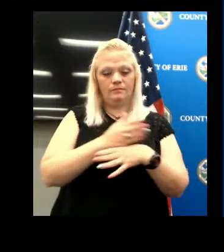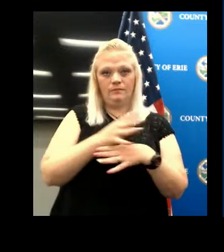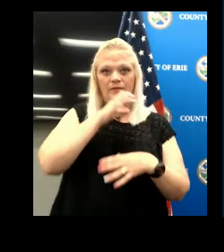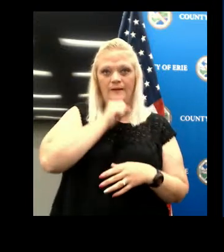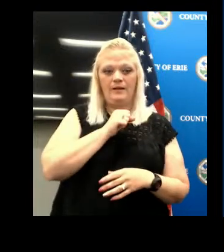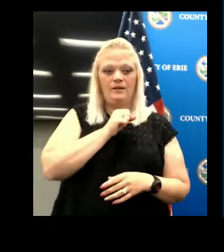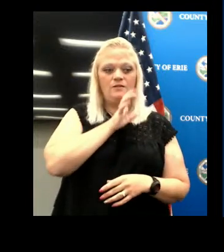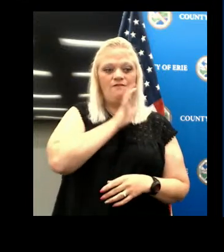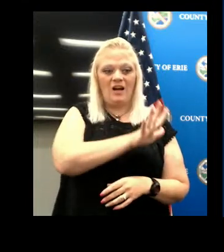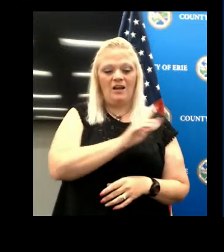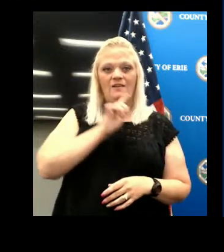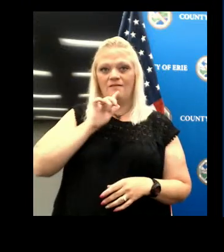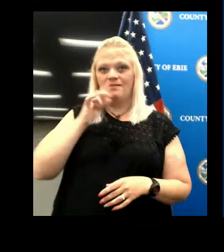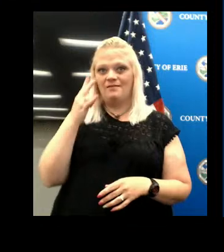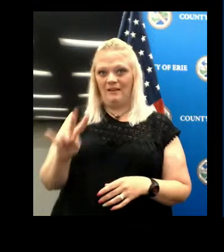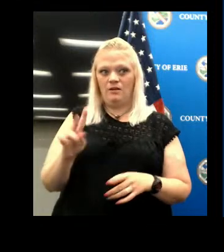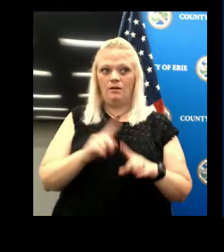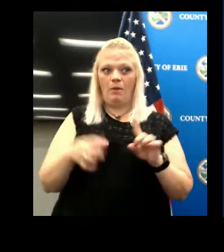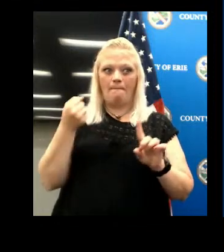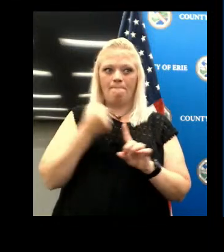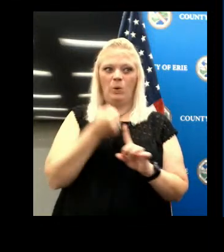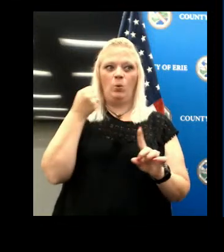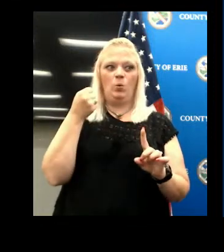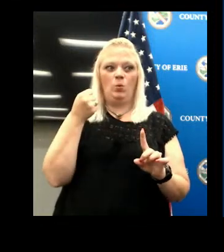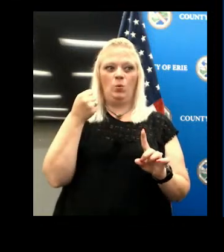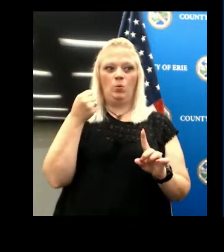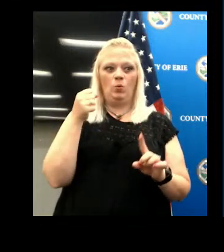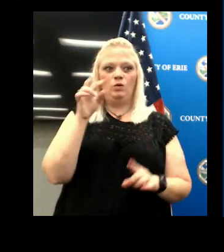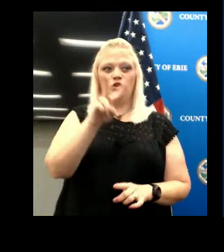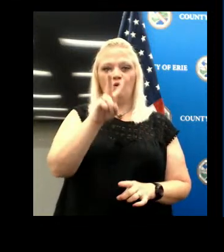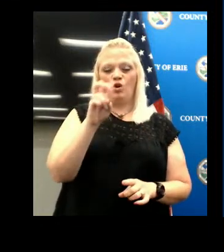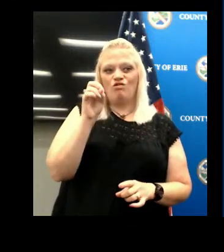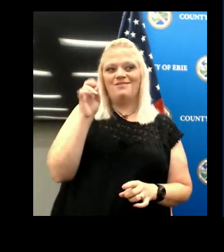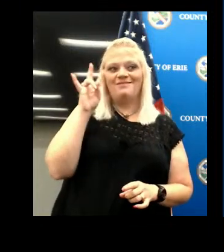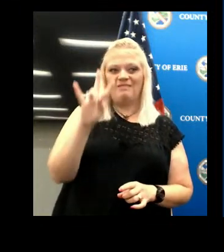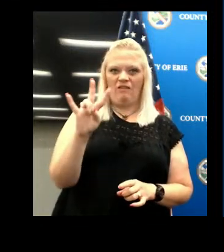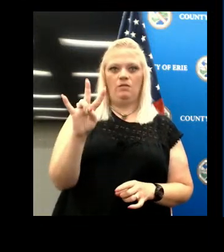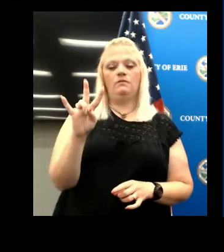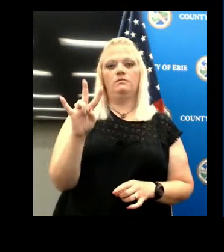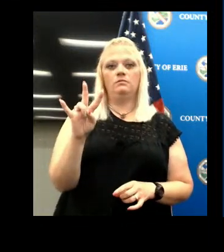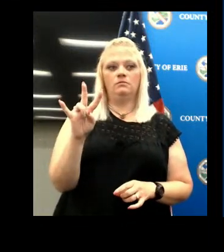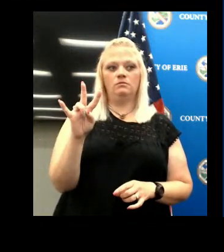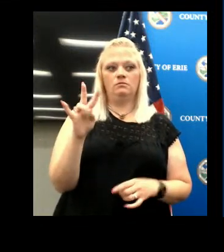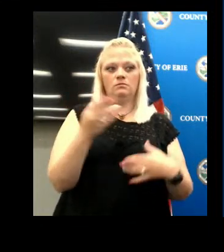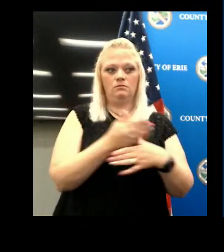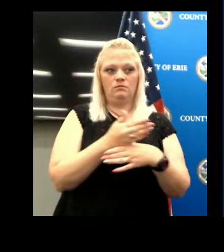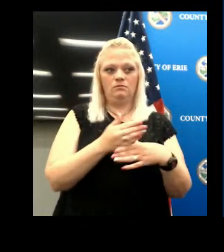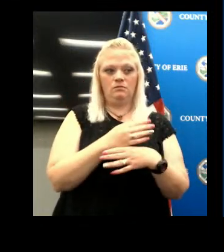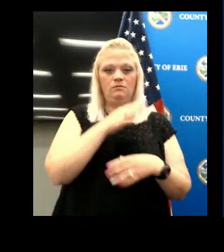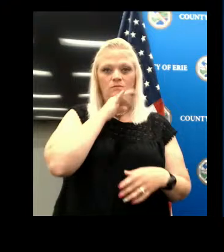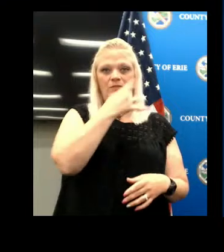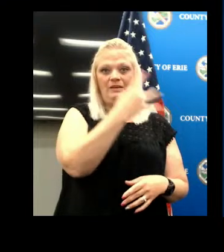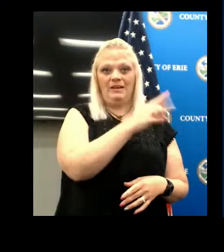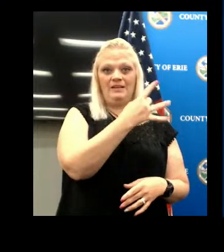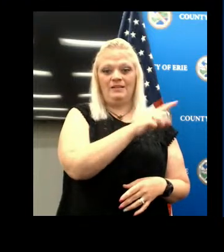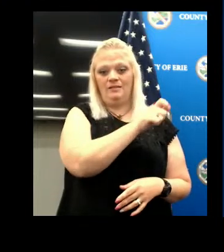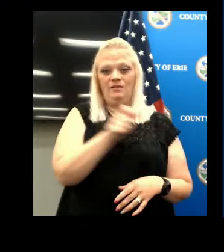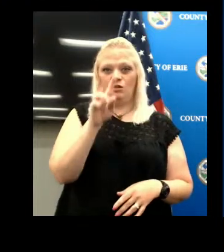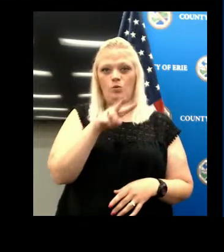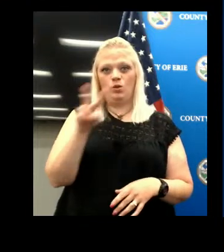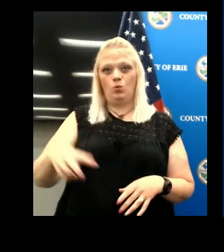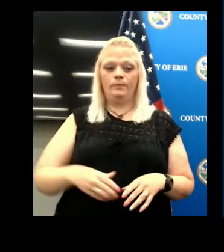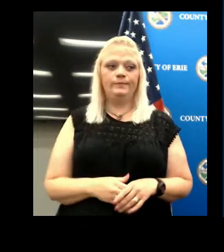5 and 17. But here's the big one, 207 cases between the ages of 18 to